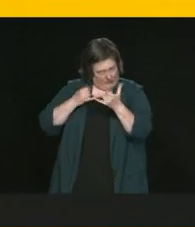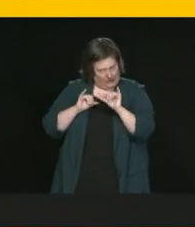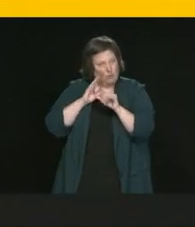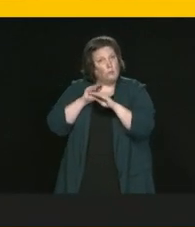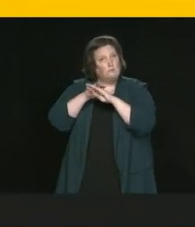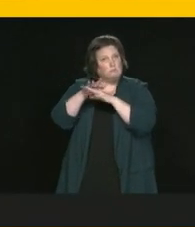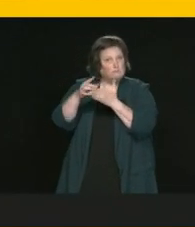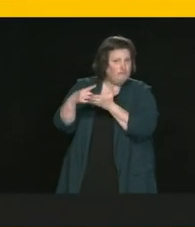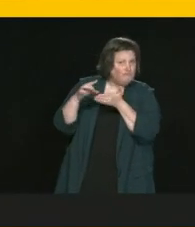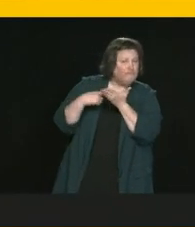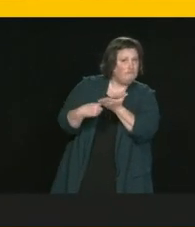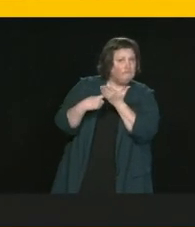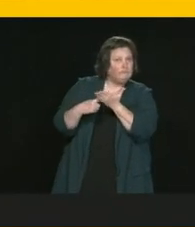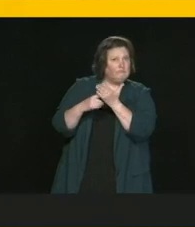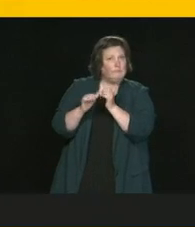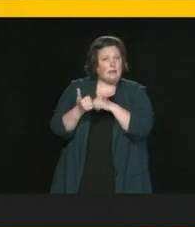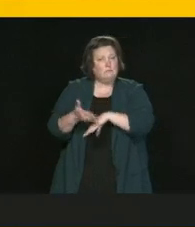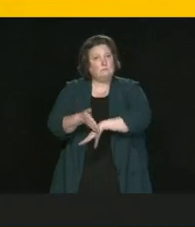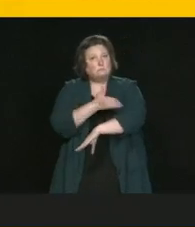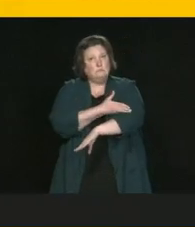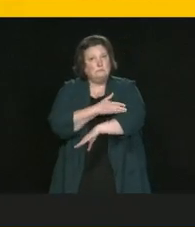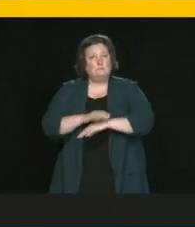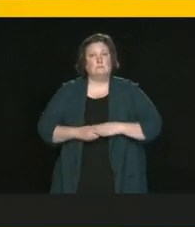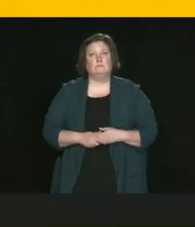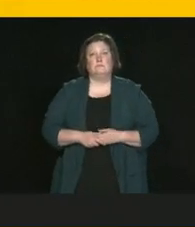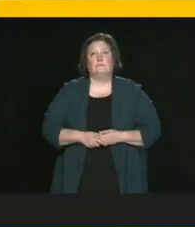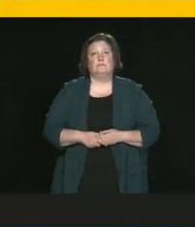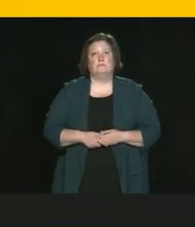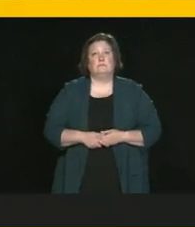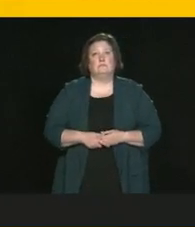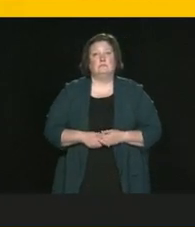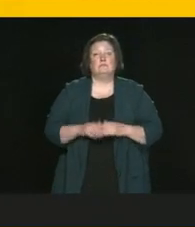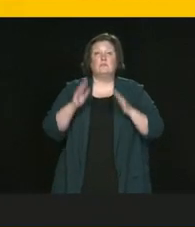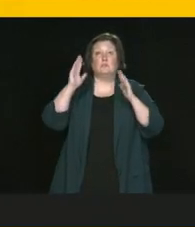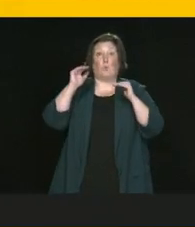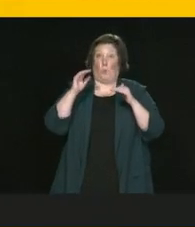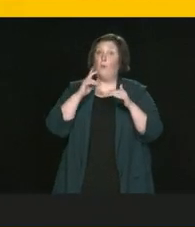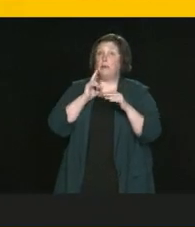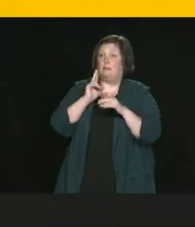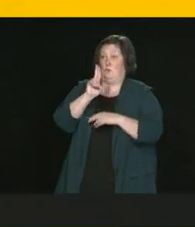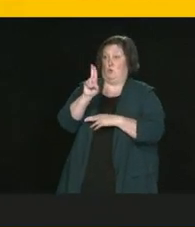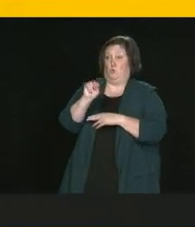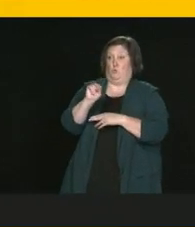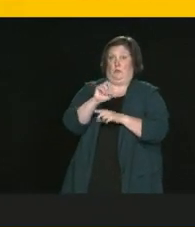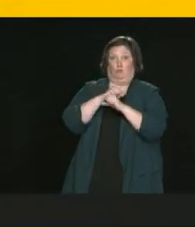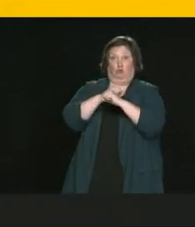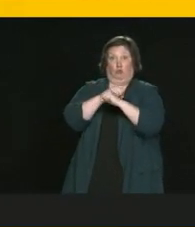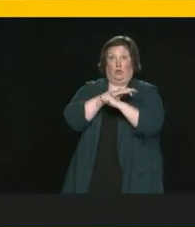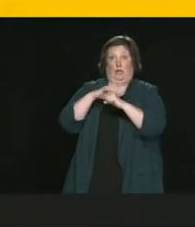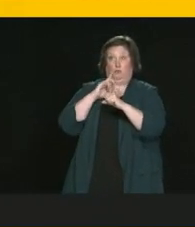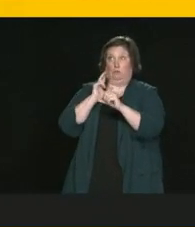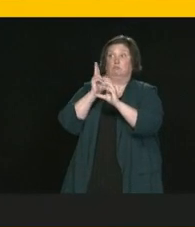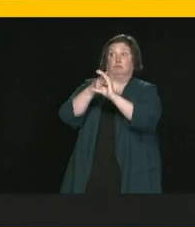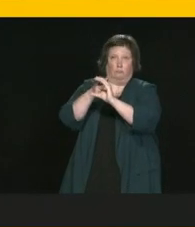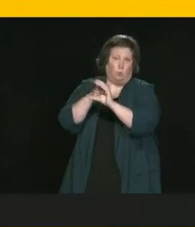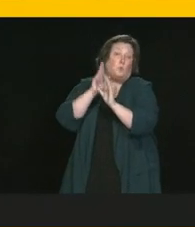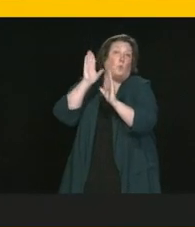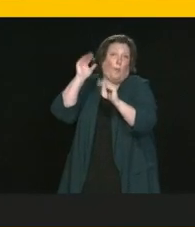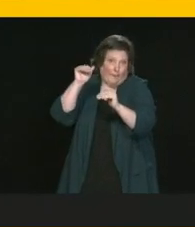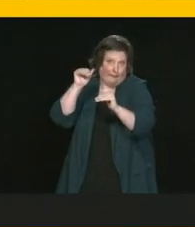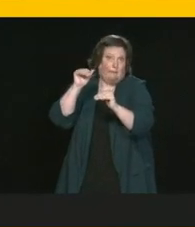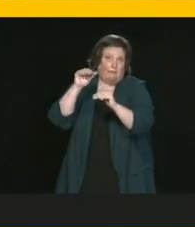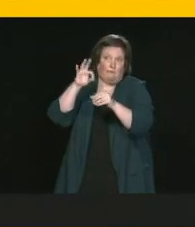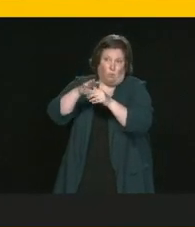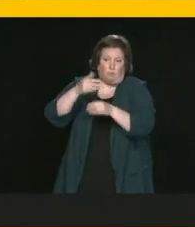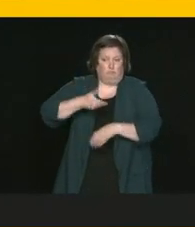secure that seat in the elections held in the coming days. But whatever the result, Canada will continue to use